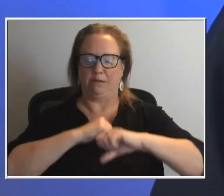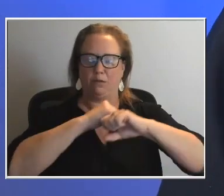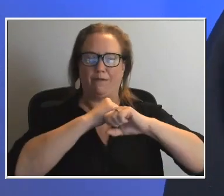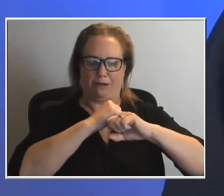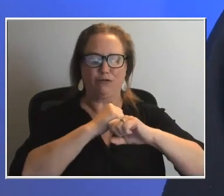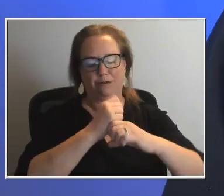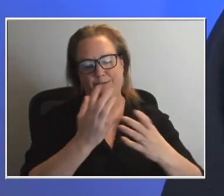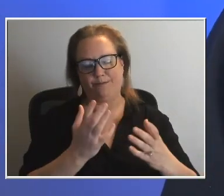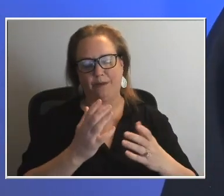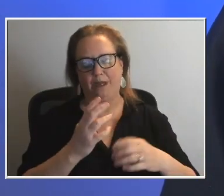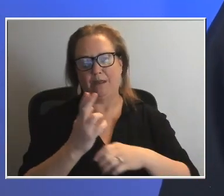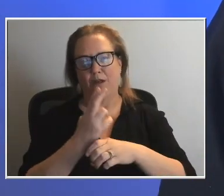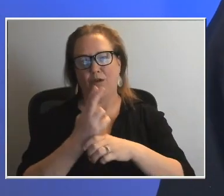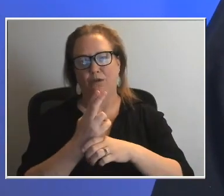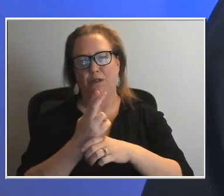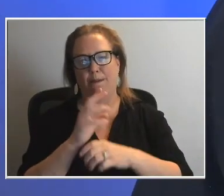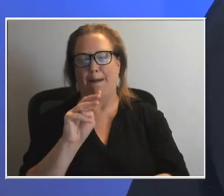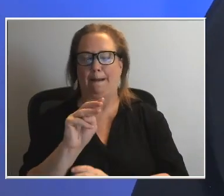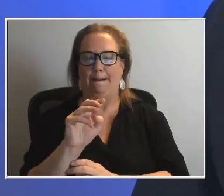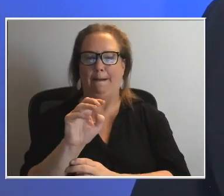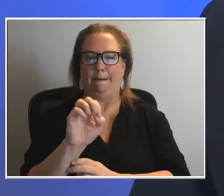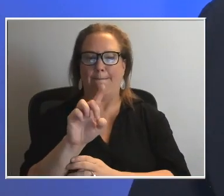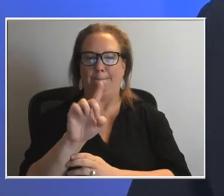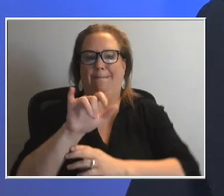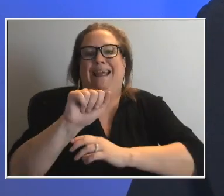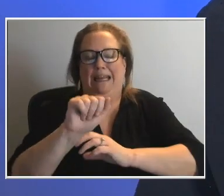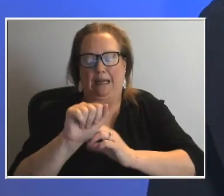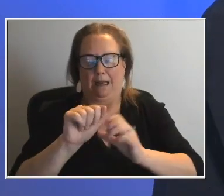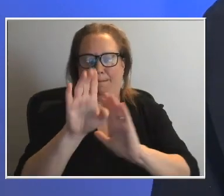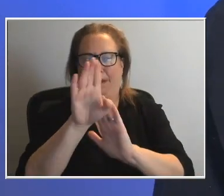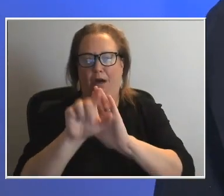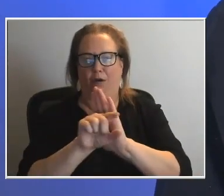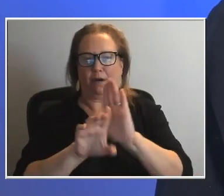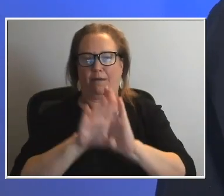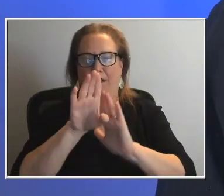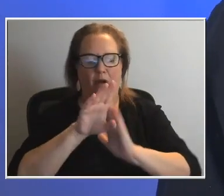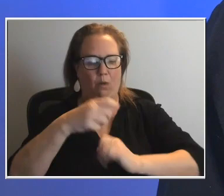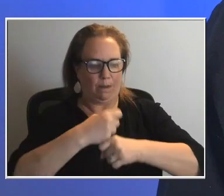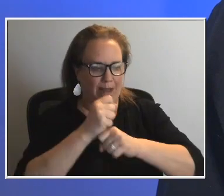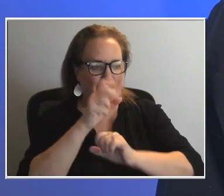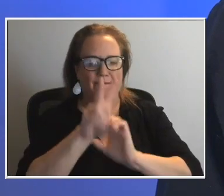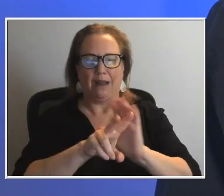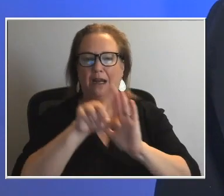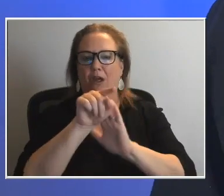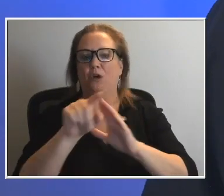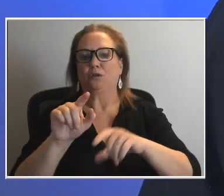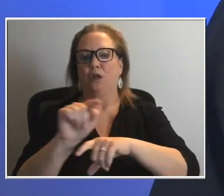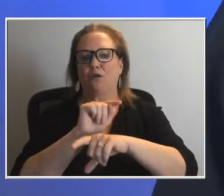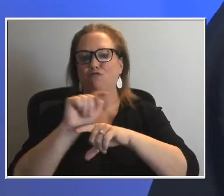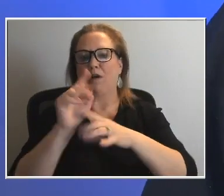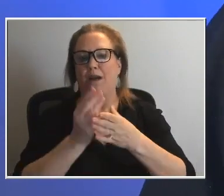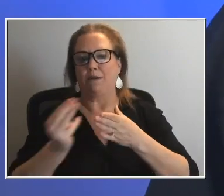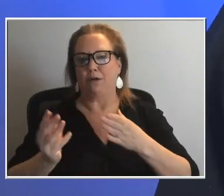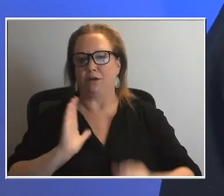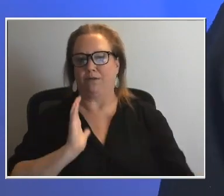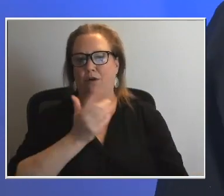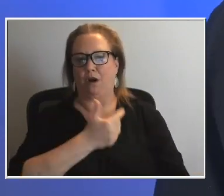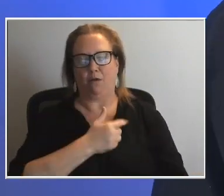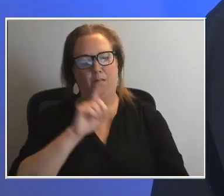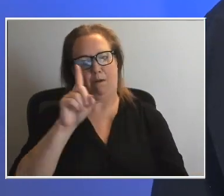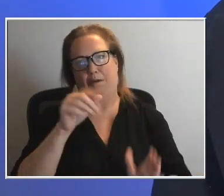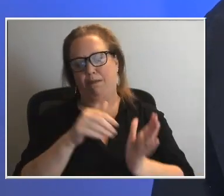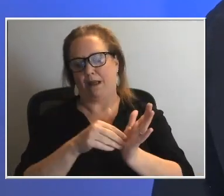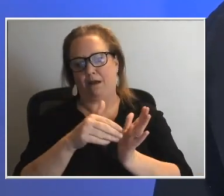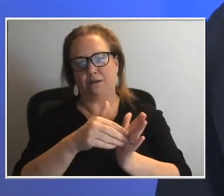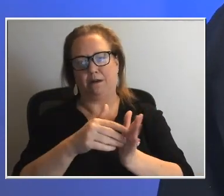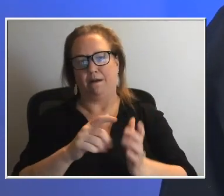my media background that I developed, we created videos and training materials for we have 1,000